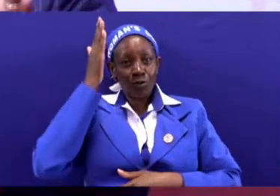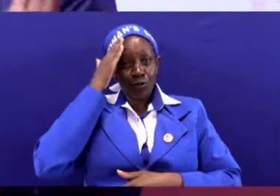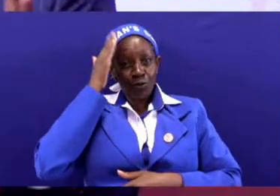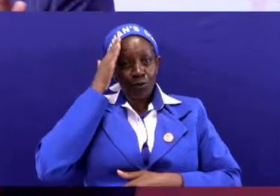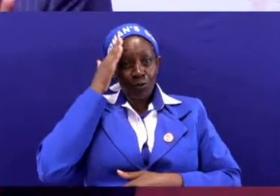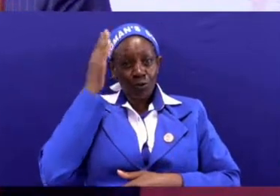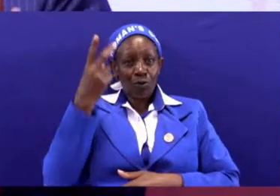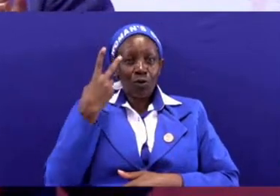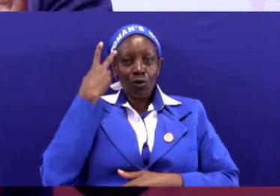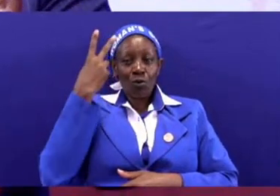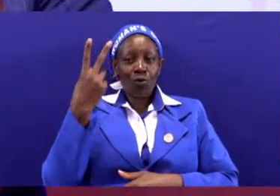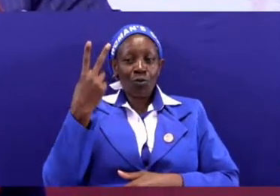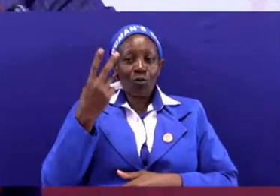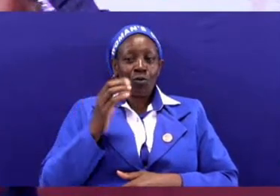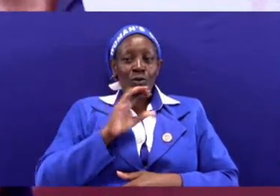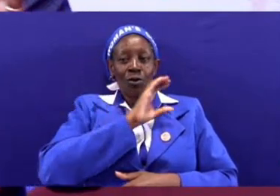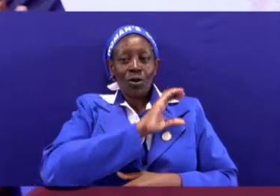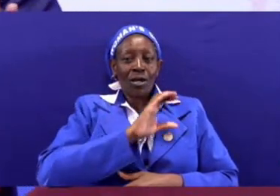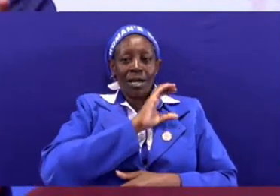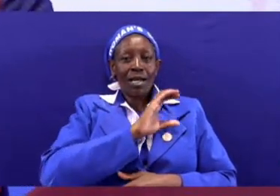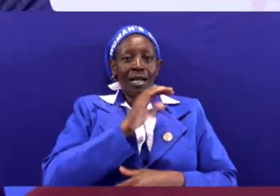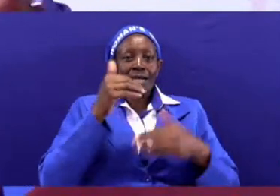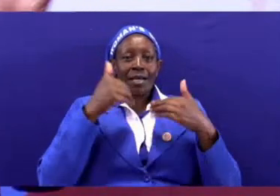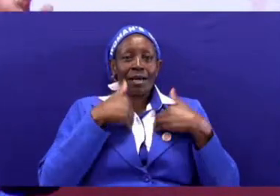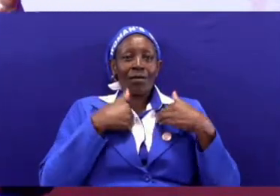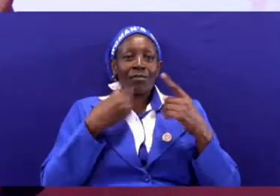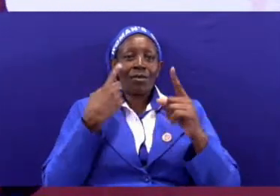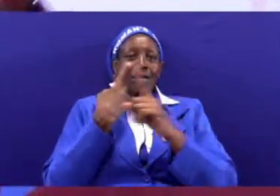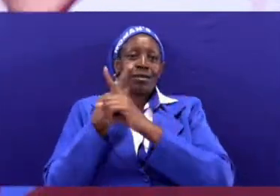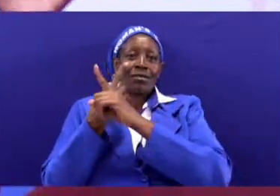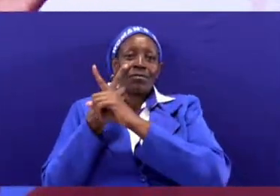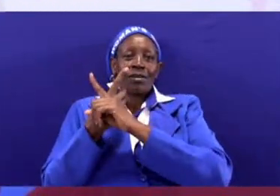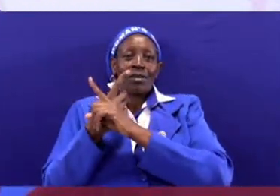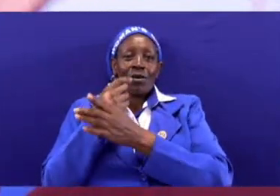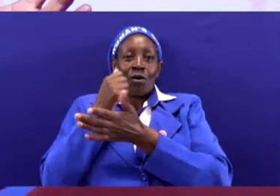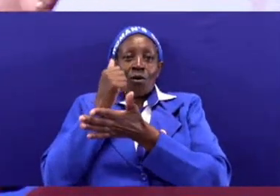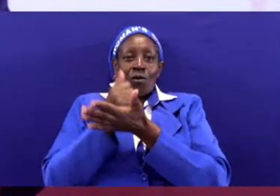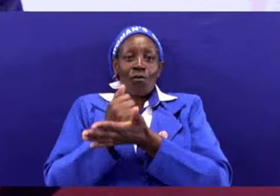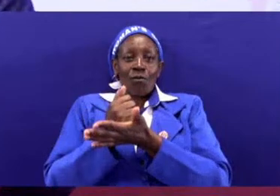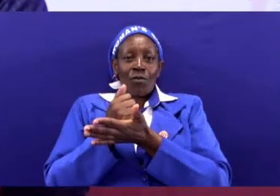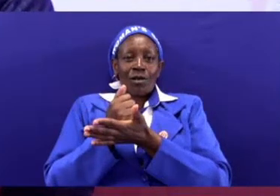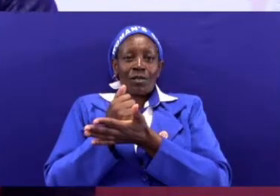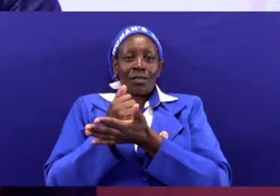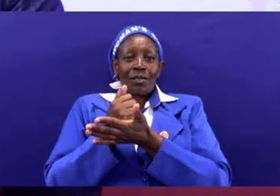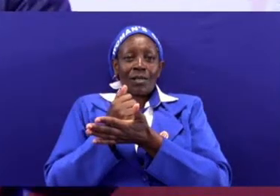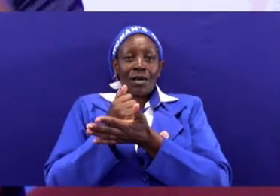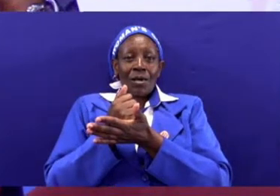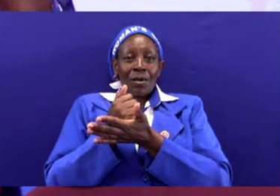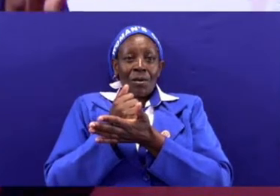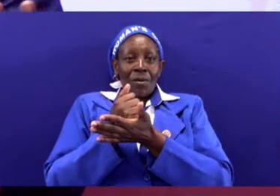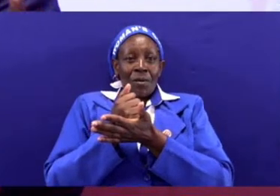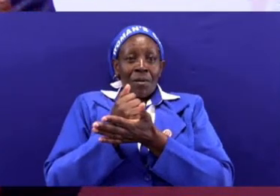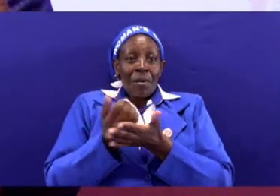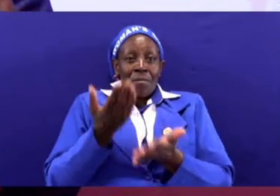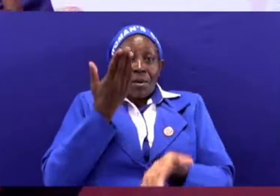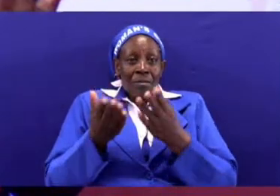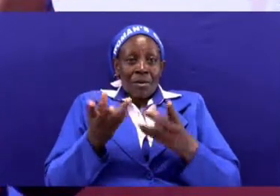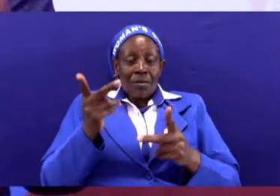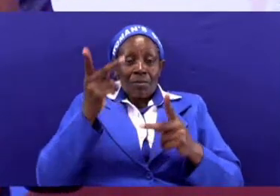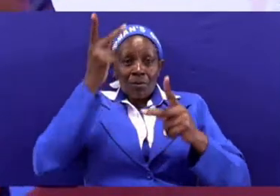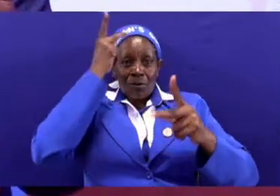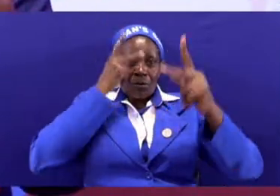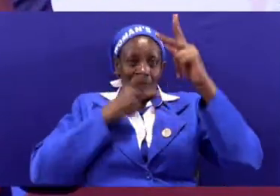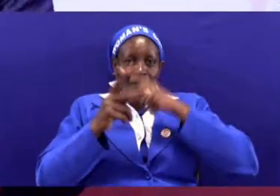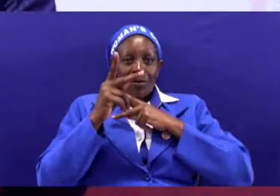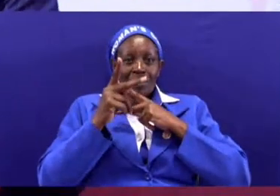biblical characters had different offices. Moses, if we may, we could say he had a prophetic office. A